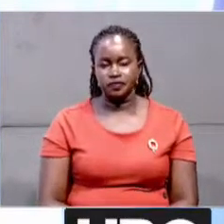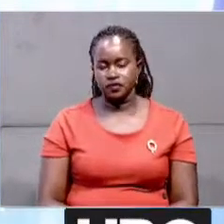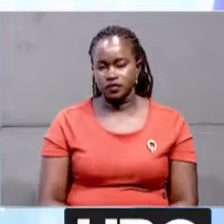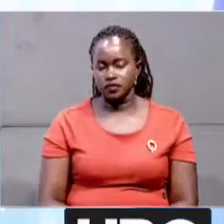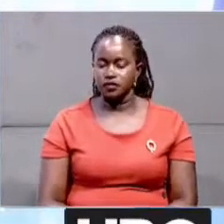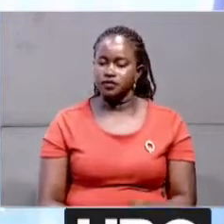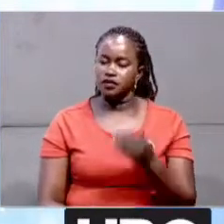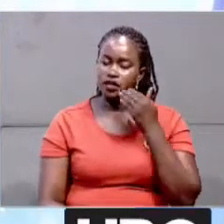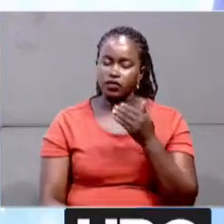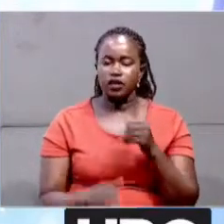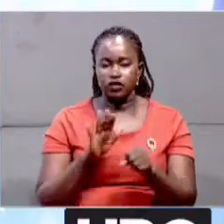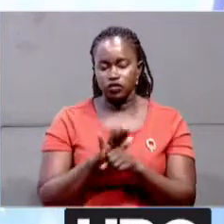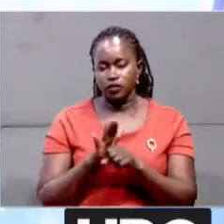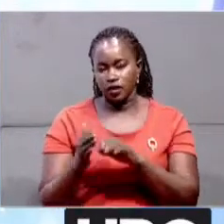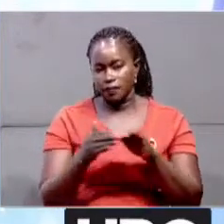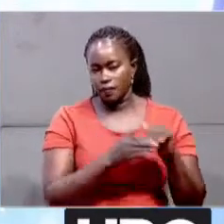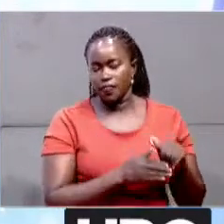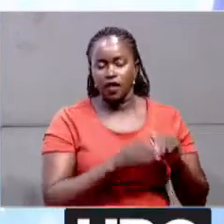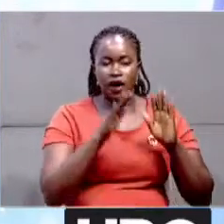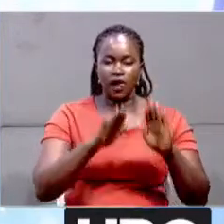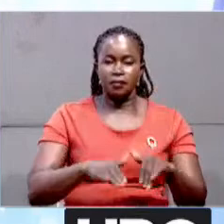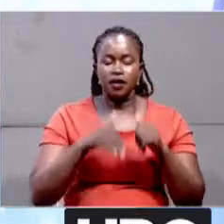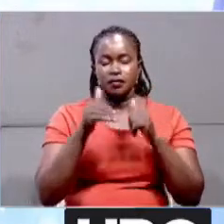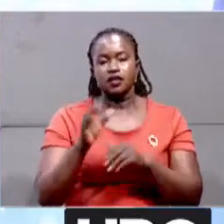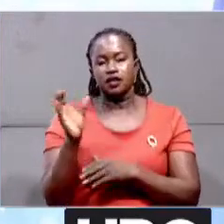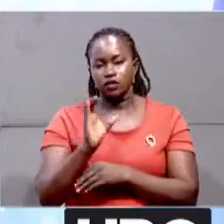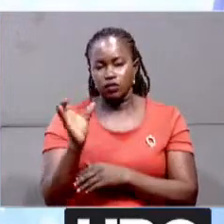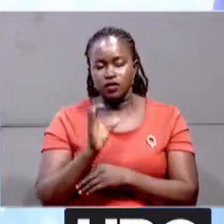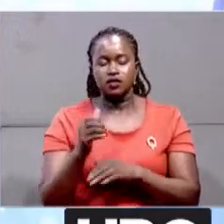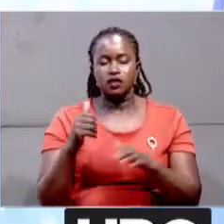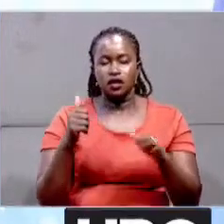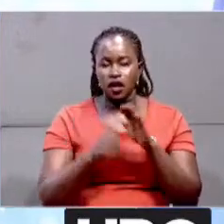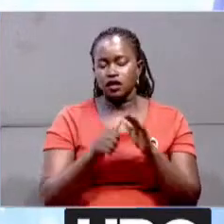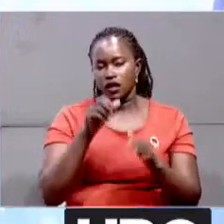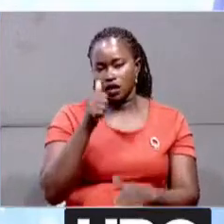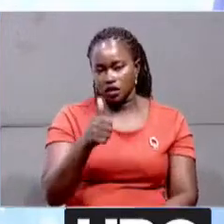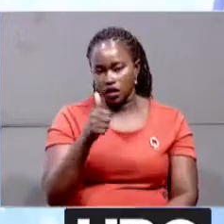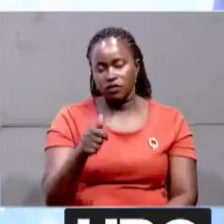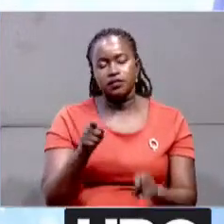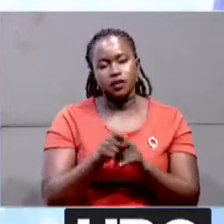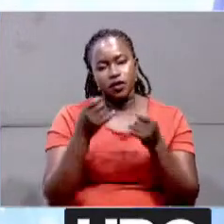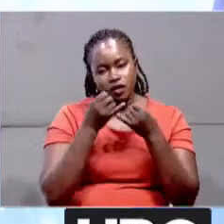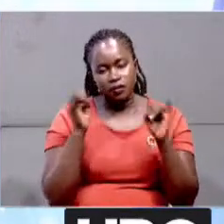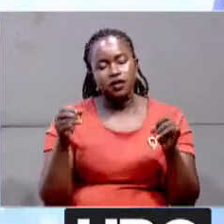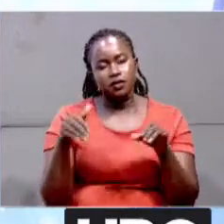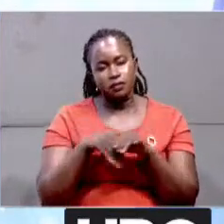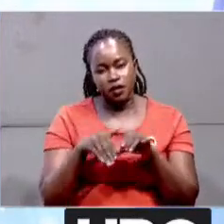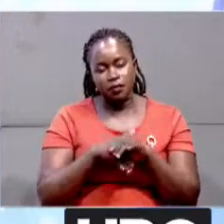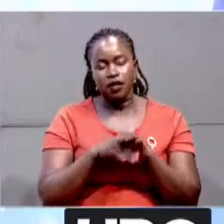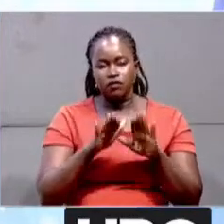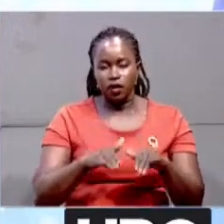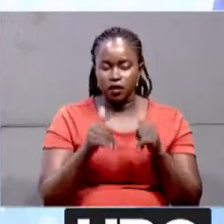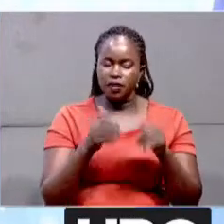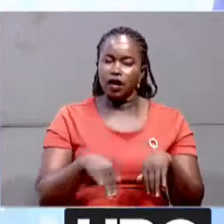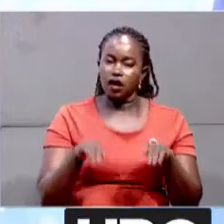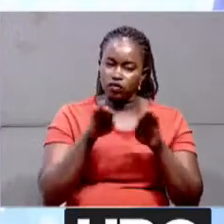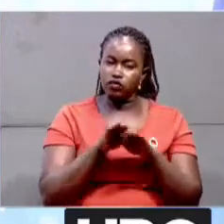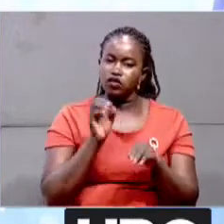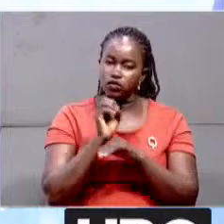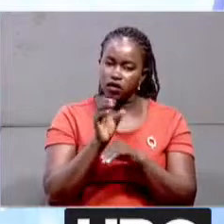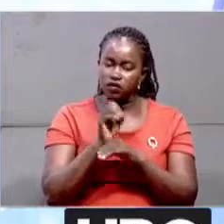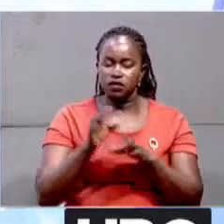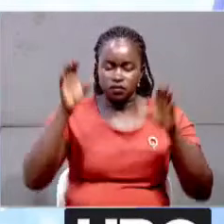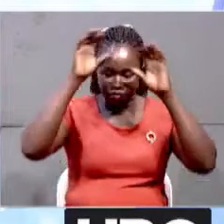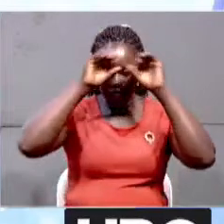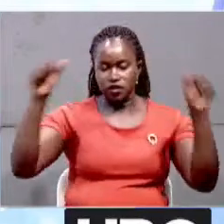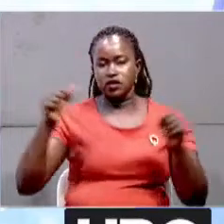Thank you, Ivan Juko. Now, the Parliamentary Caucus of the NRM and Independent Members of Parliament have resolved to advise the